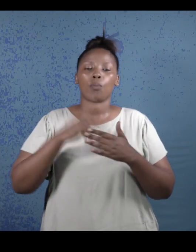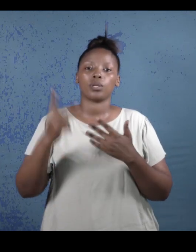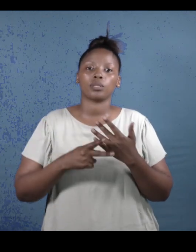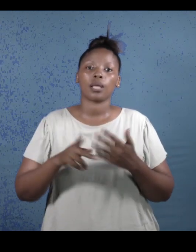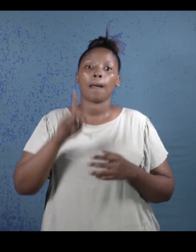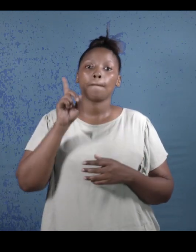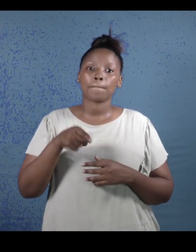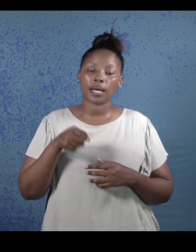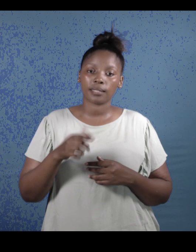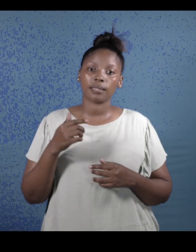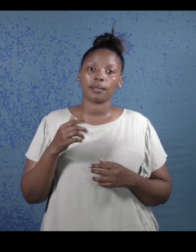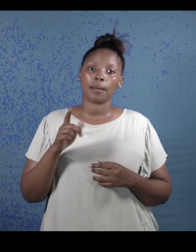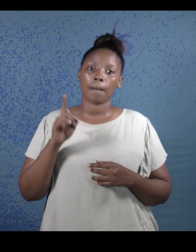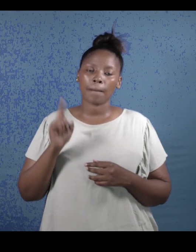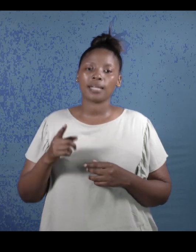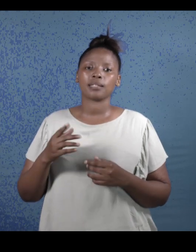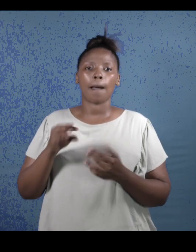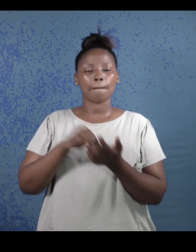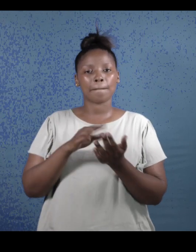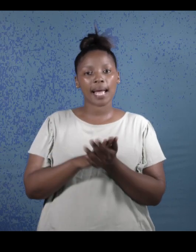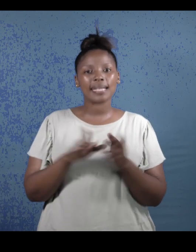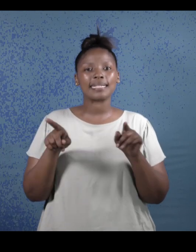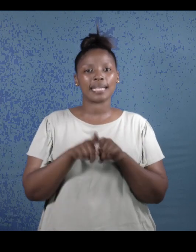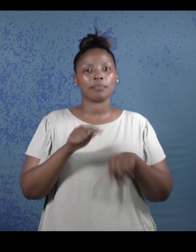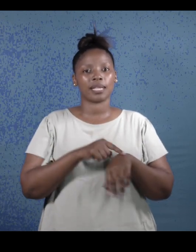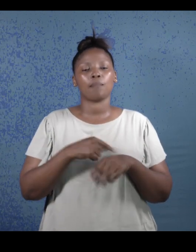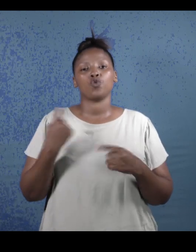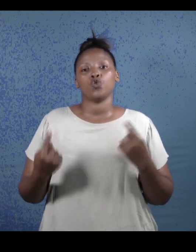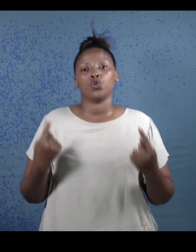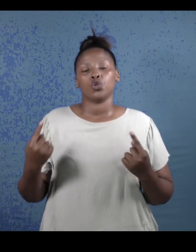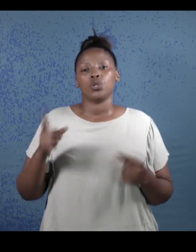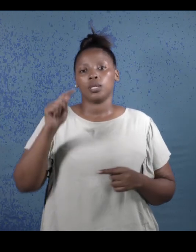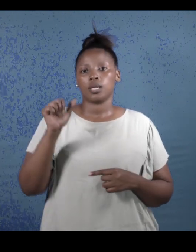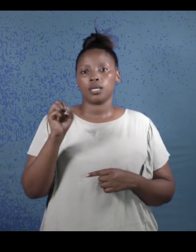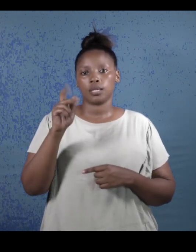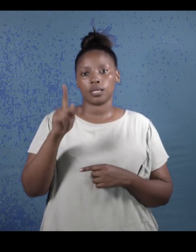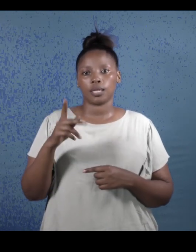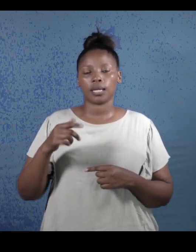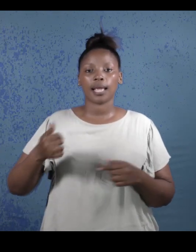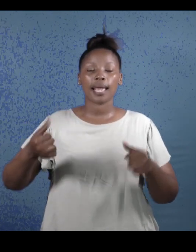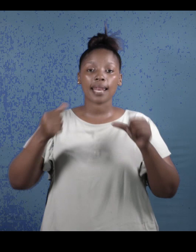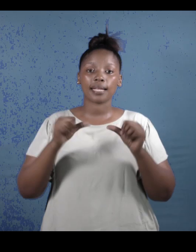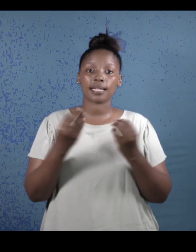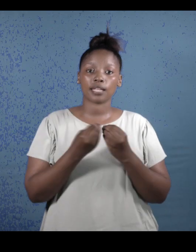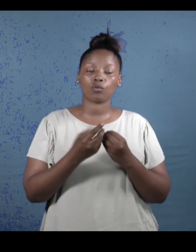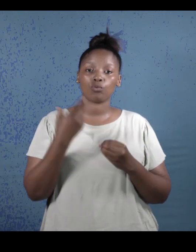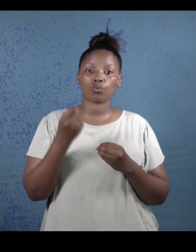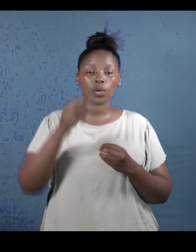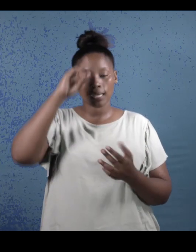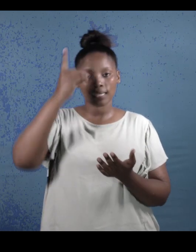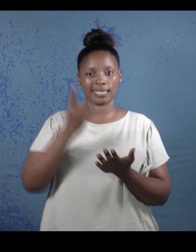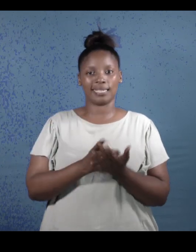keep the same time scale for each task. After you have estimated time, the next thing you do is to